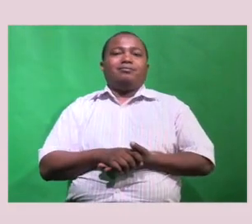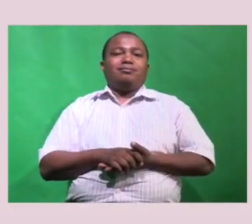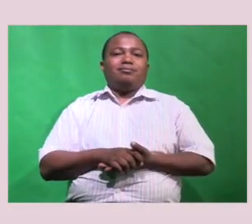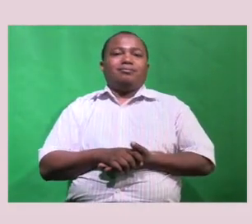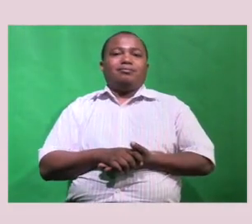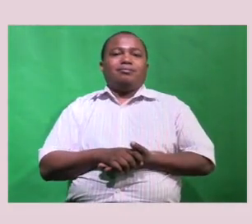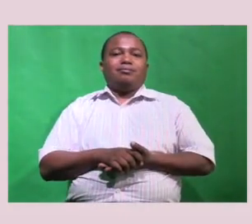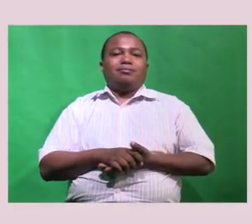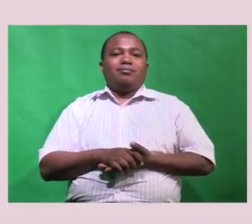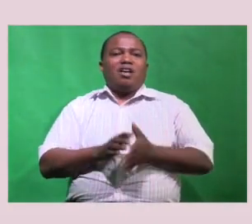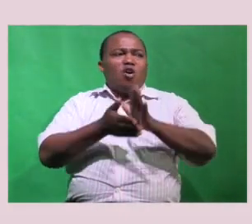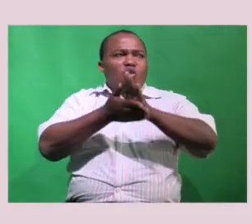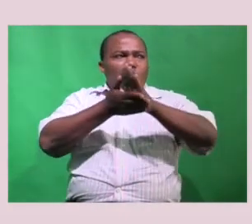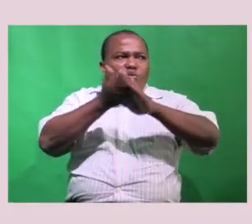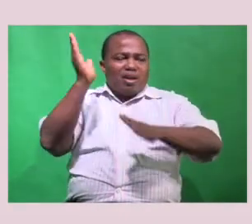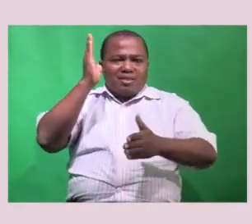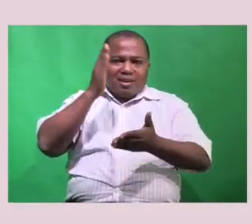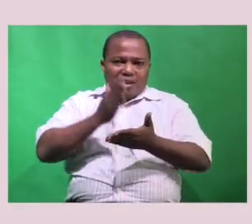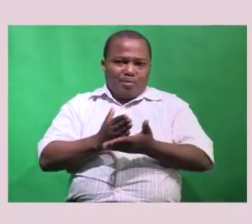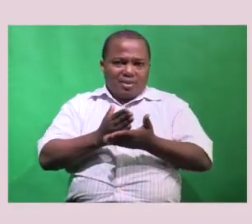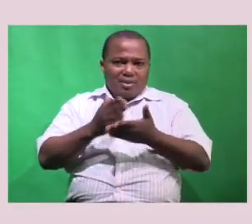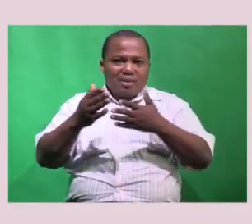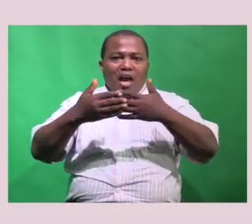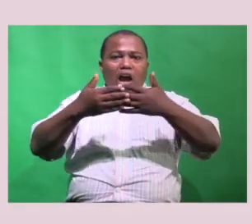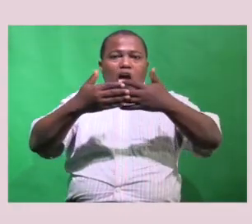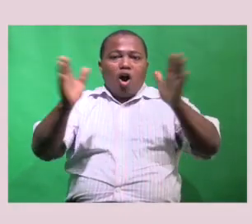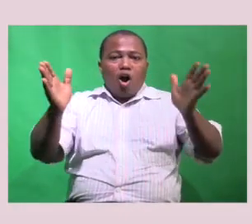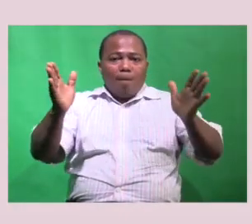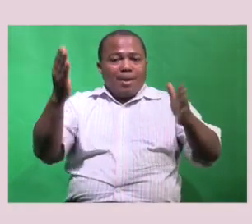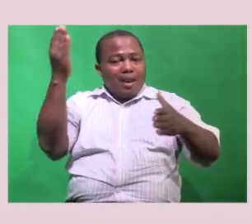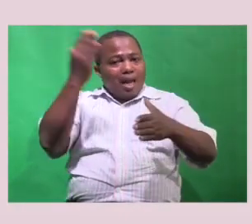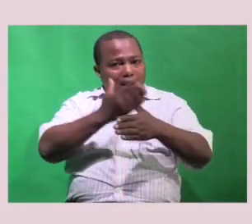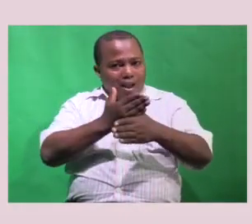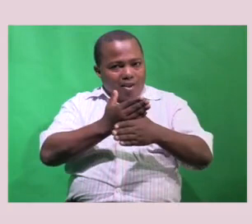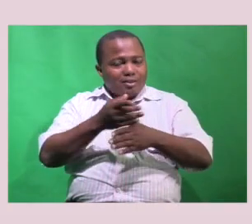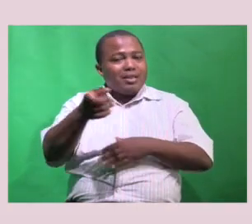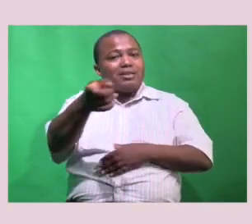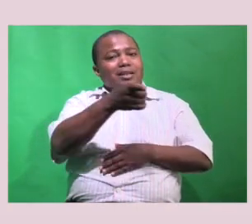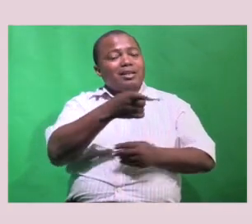First of all, open the account of rent receivable.